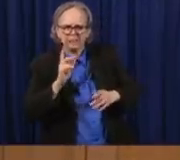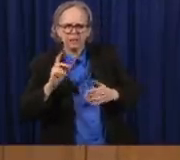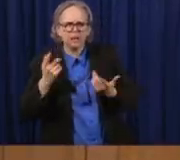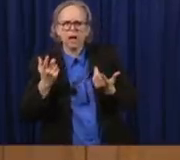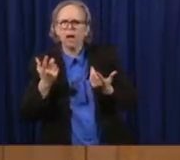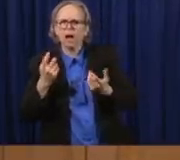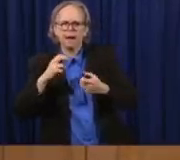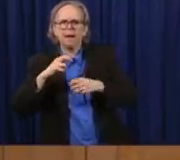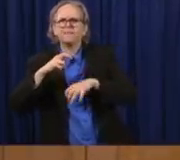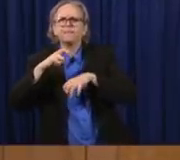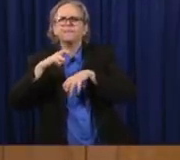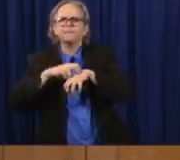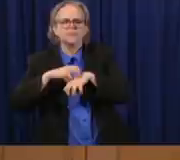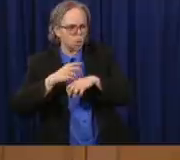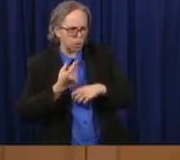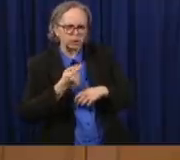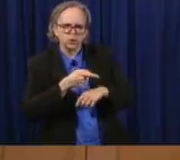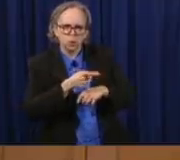make moves,